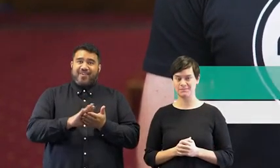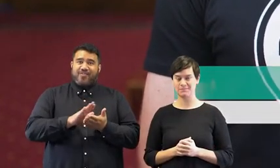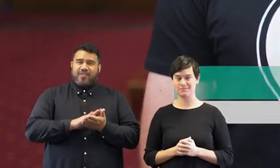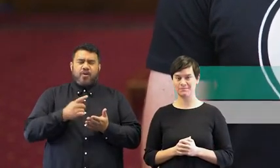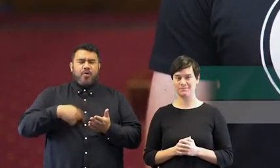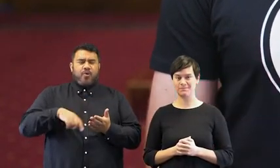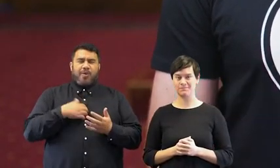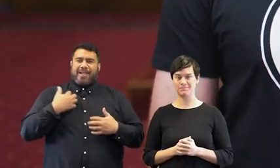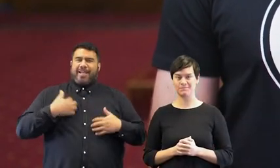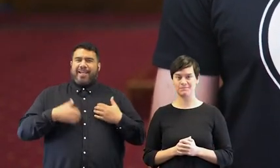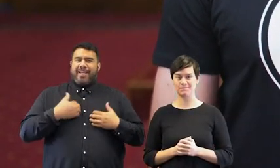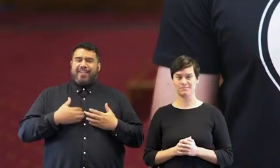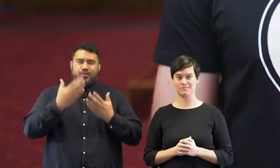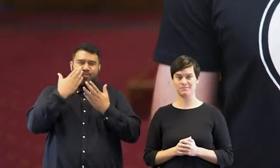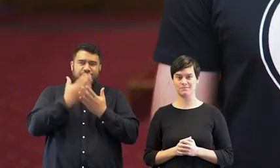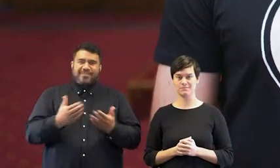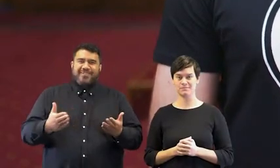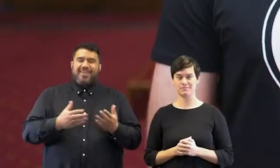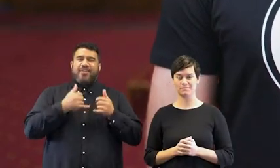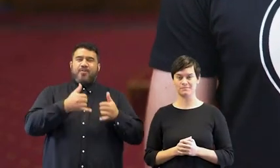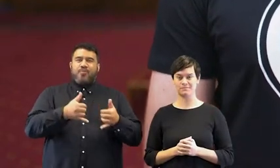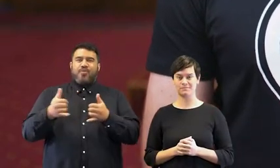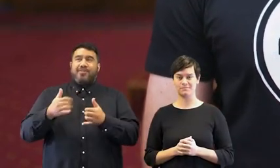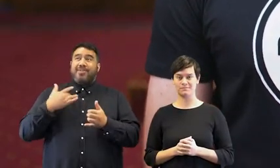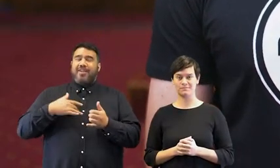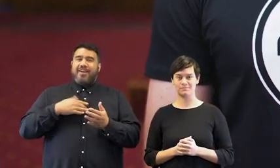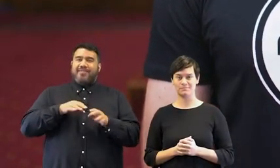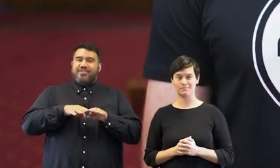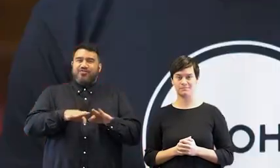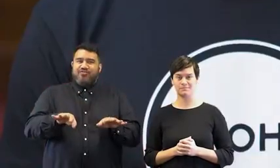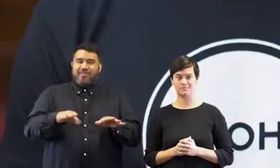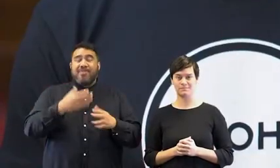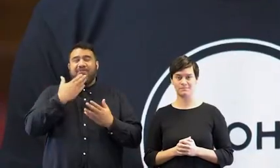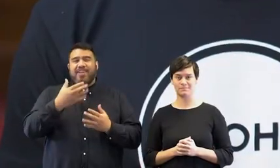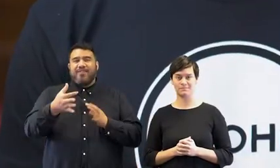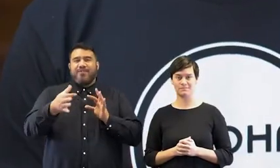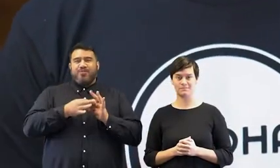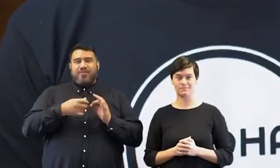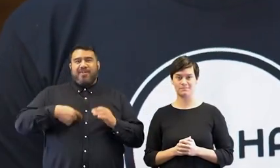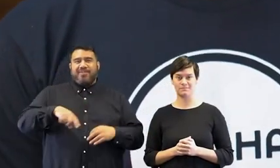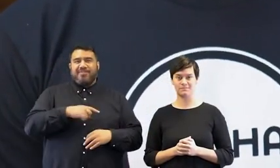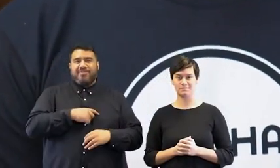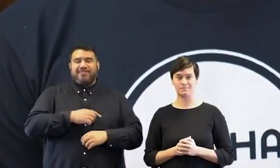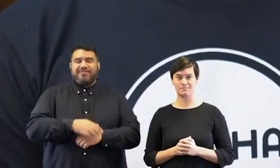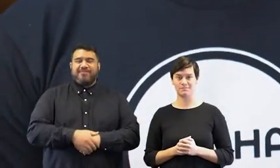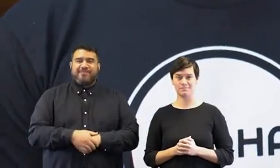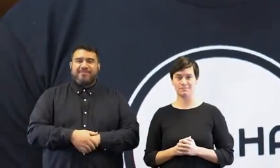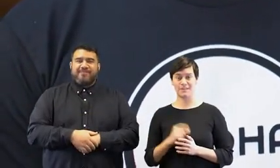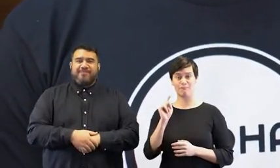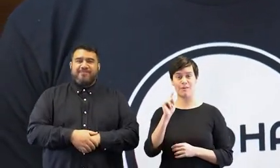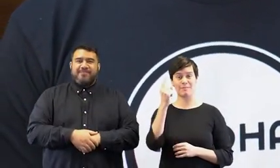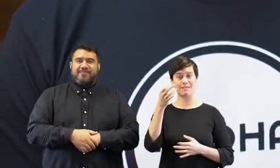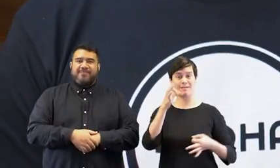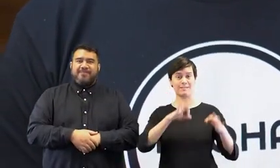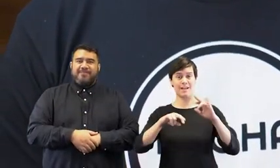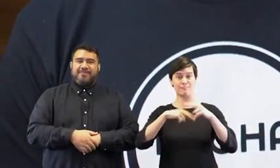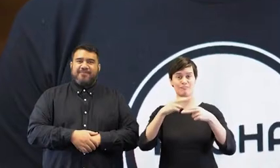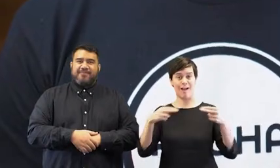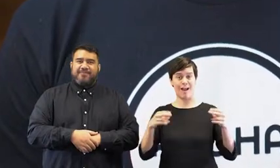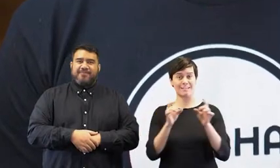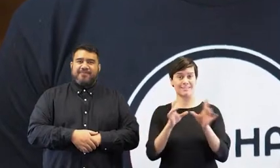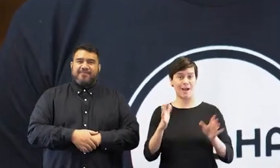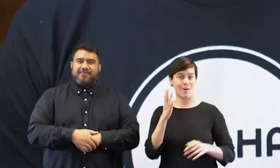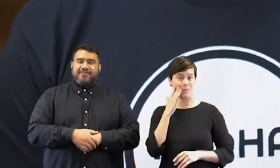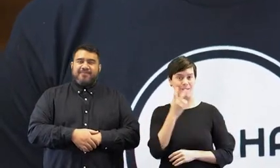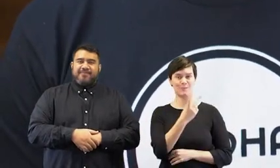awards as a live stream event today. Thanks Aotearoa for joining us. The Prime Minister's Science Prizes were introduced in 2009